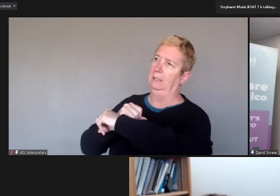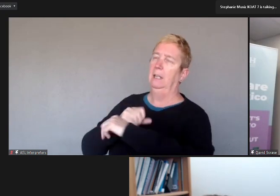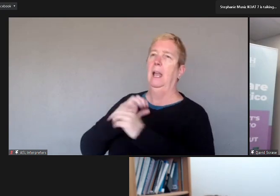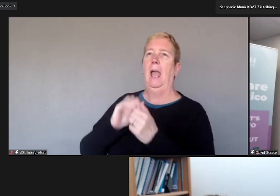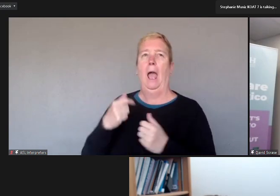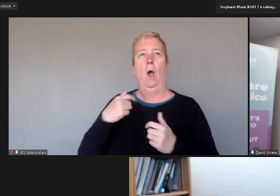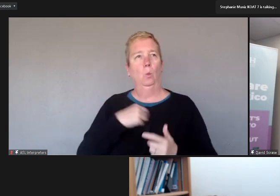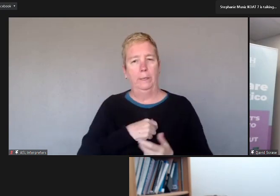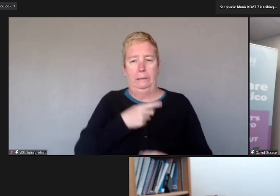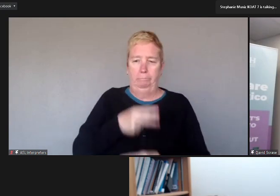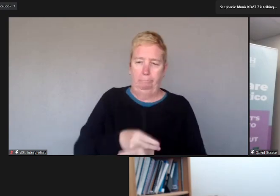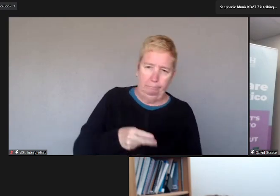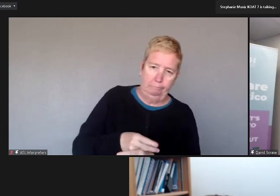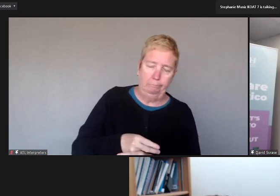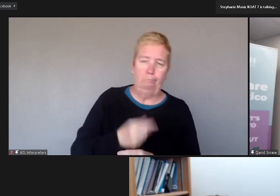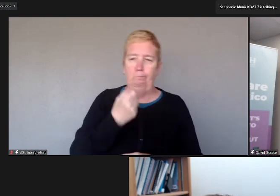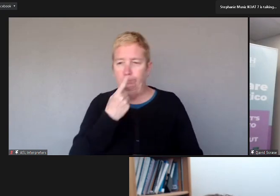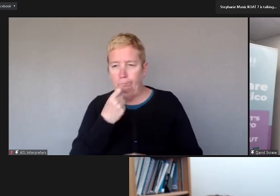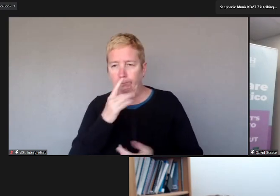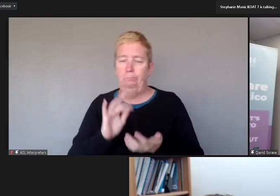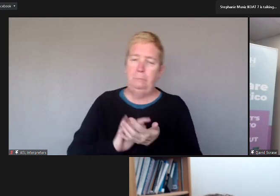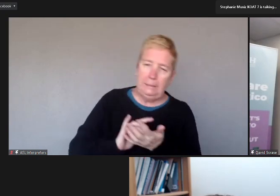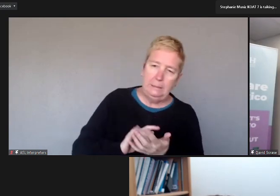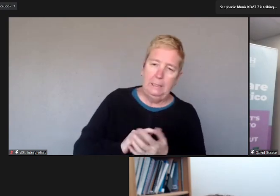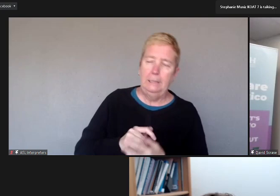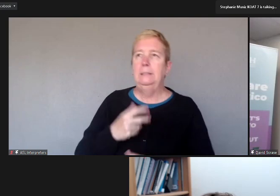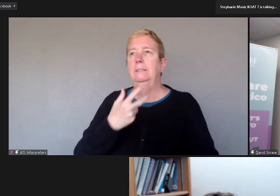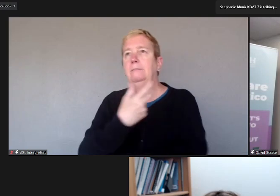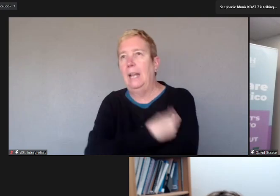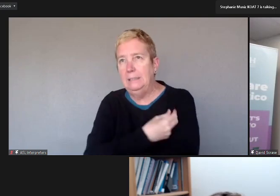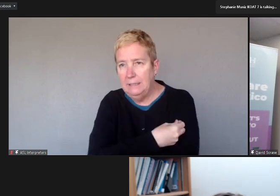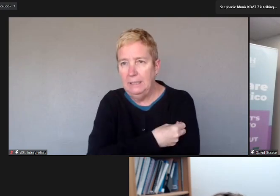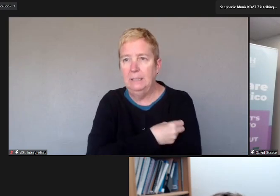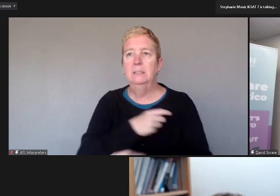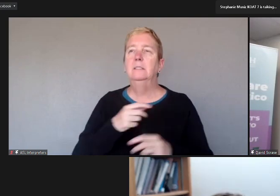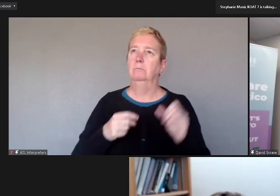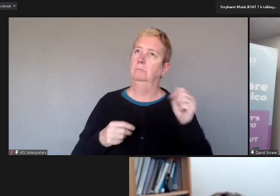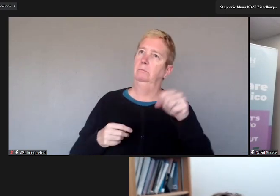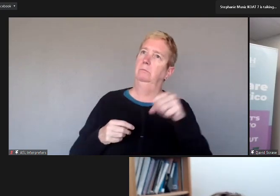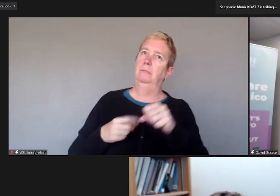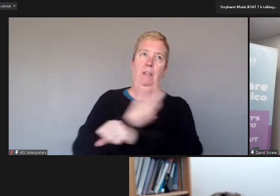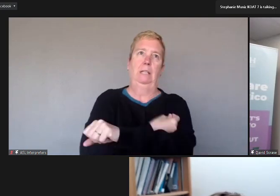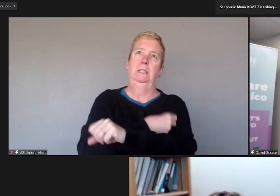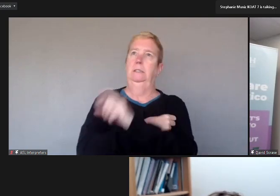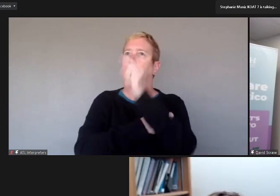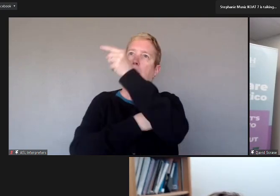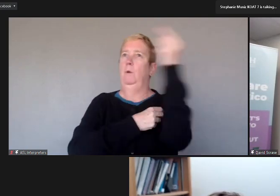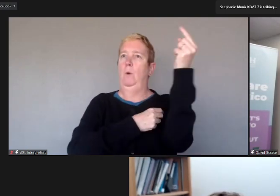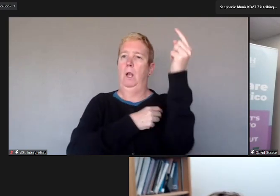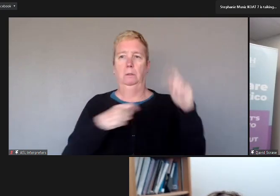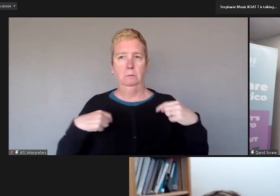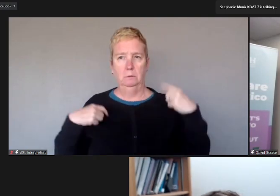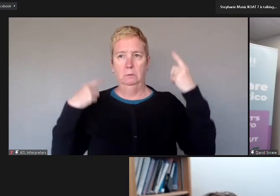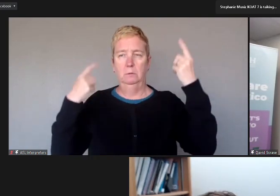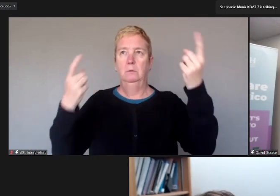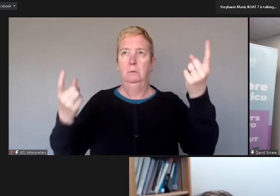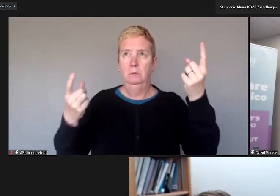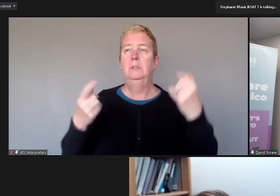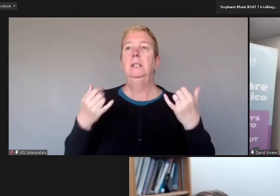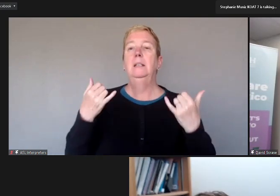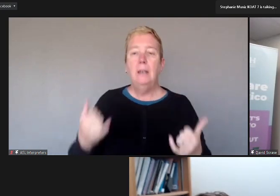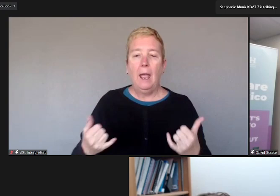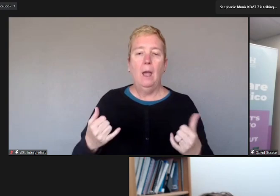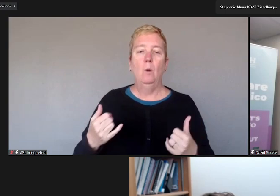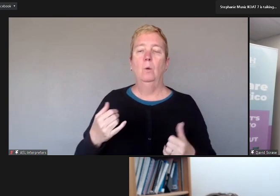treat COVID. And I mean, vaccines was a big one for a really long time. With, the